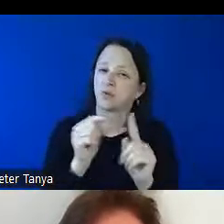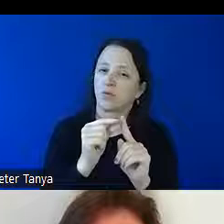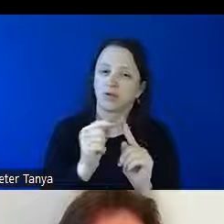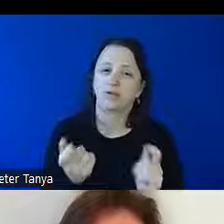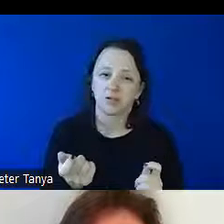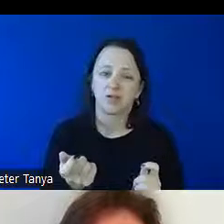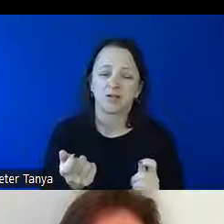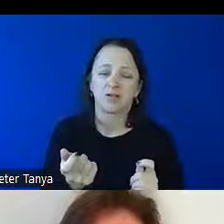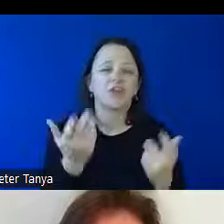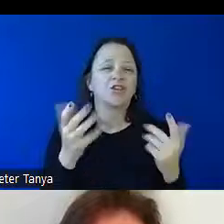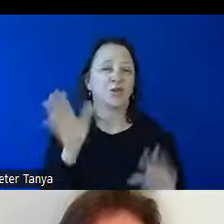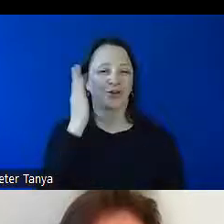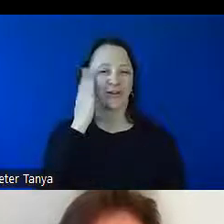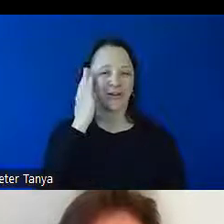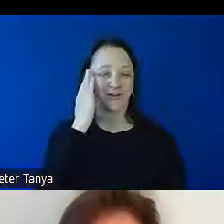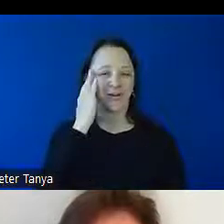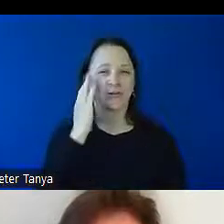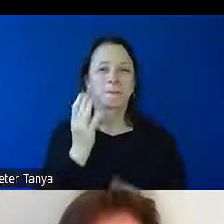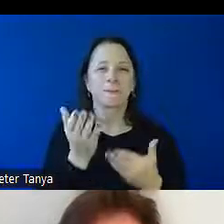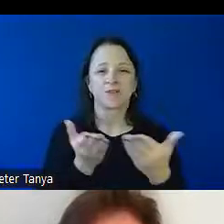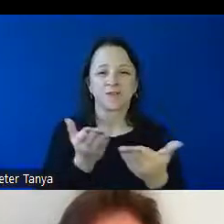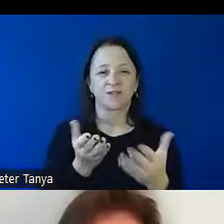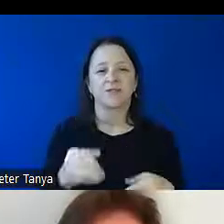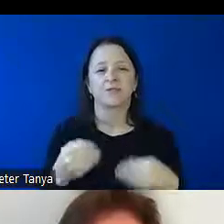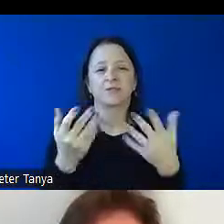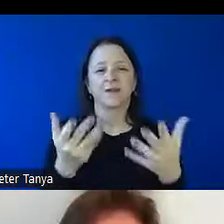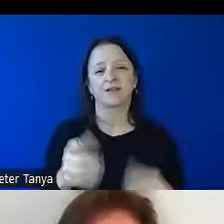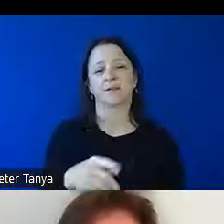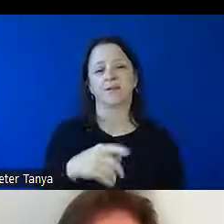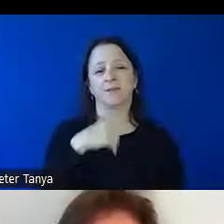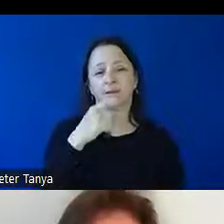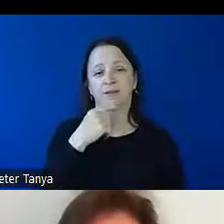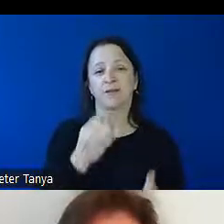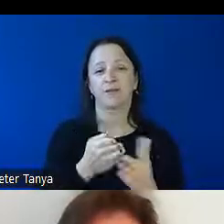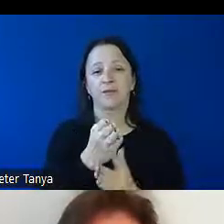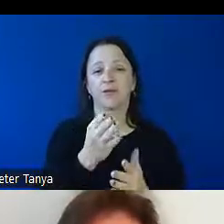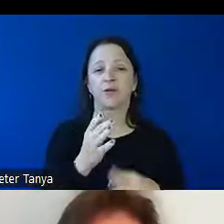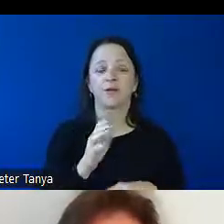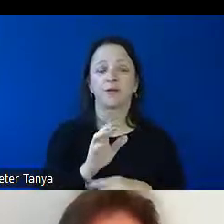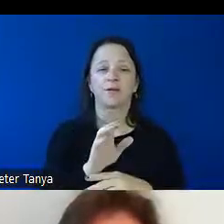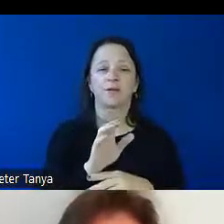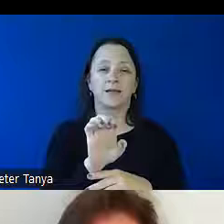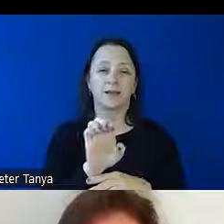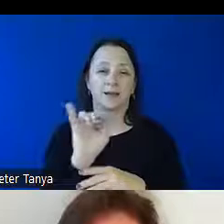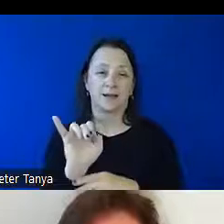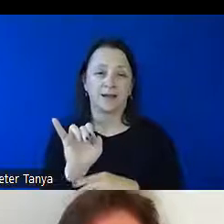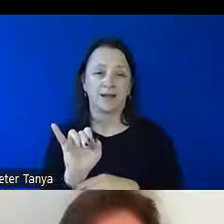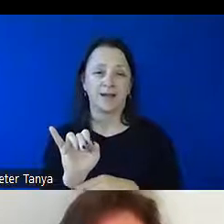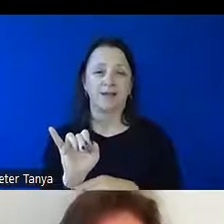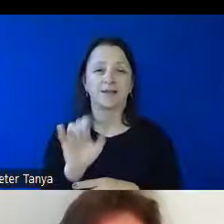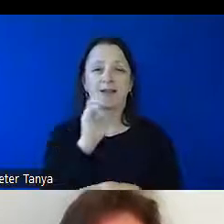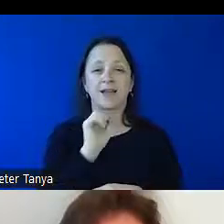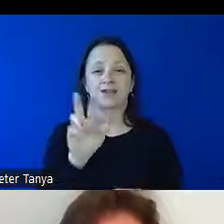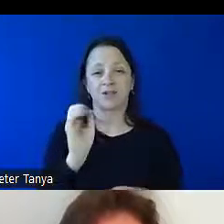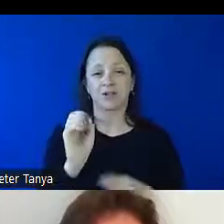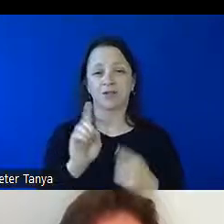You all know that services are provided publicly through early interventions through the county for children 0 to 3